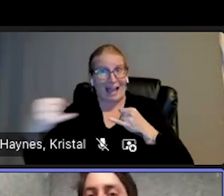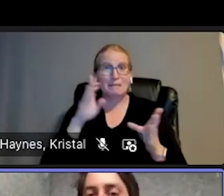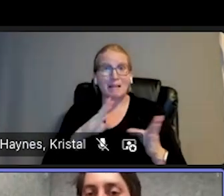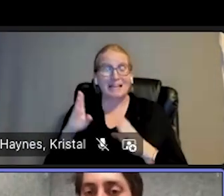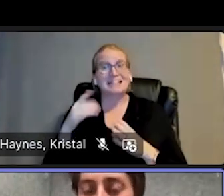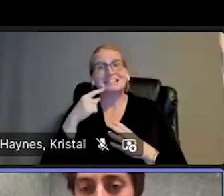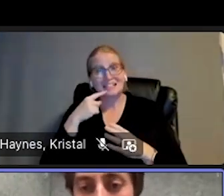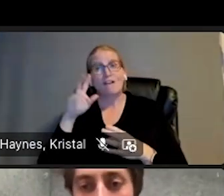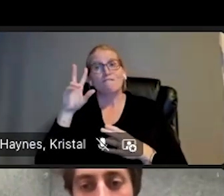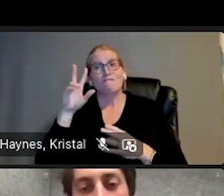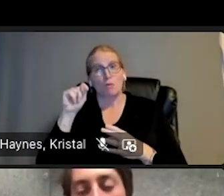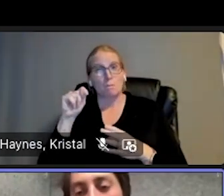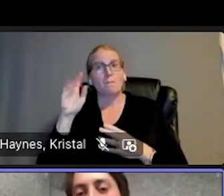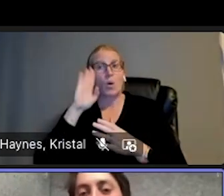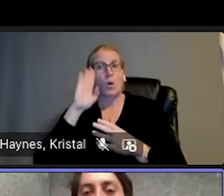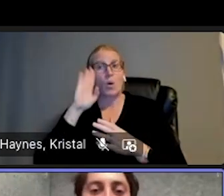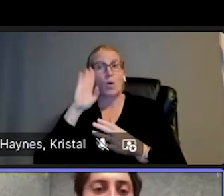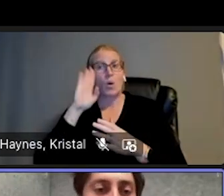by